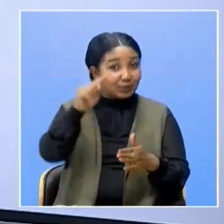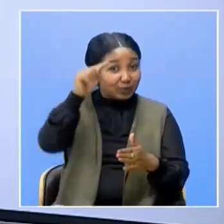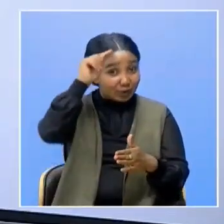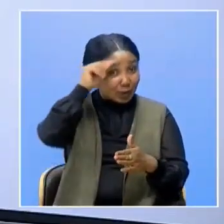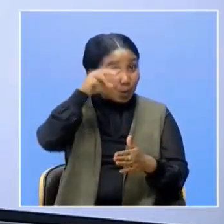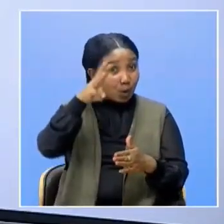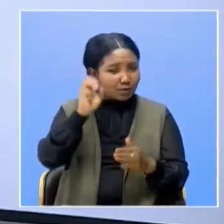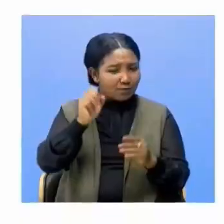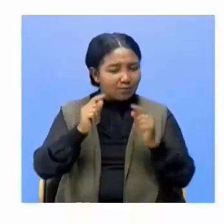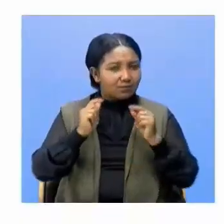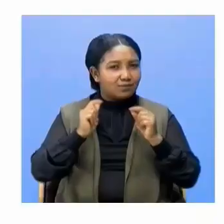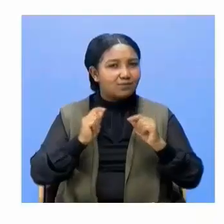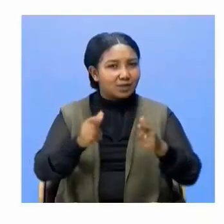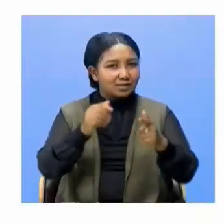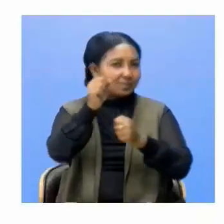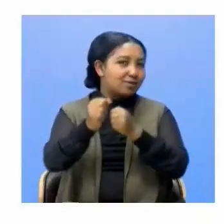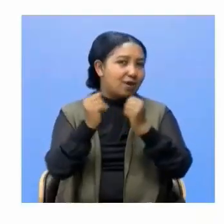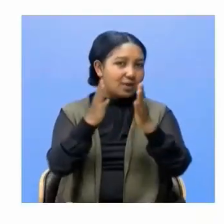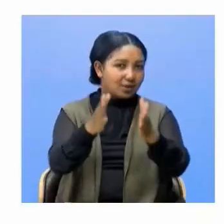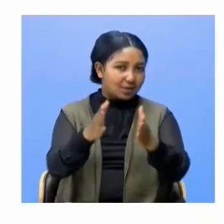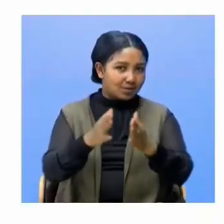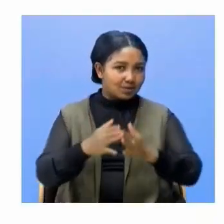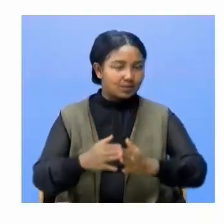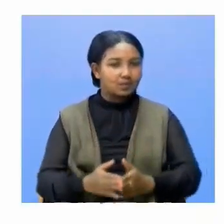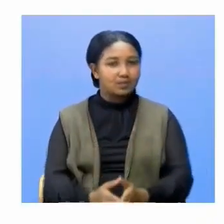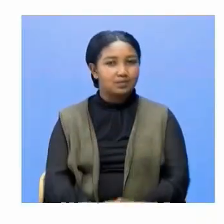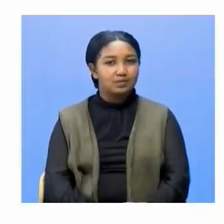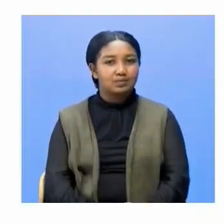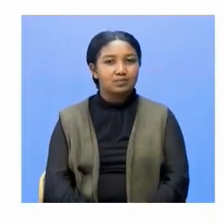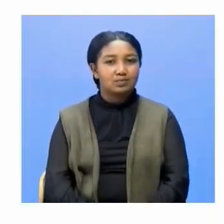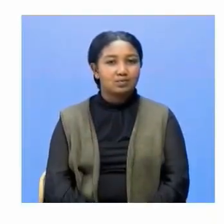was faster. Very good. Faster.